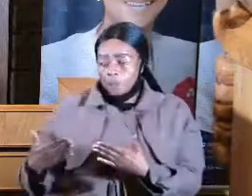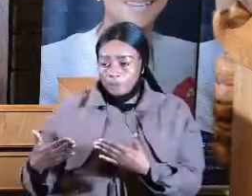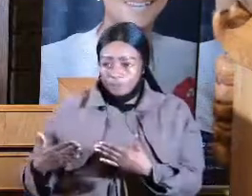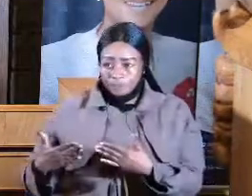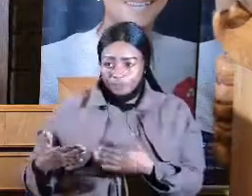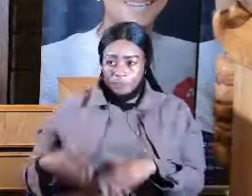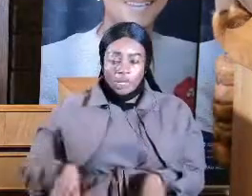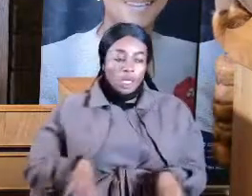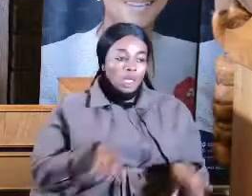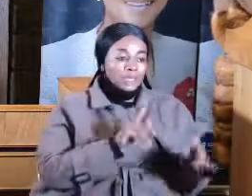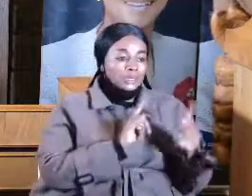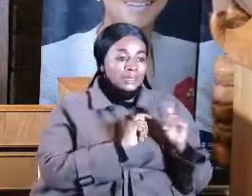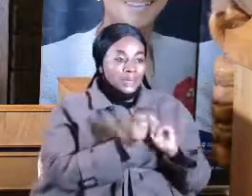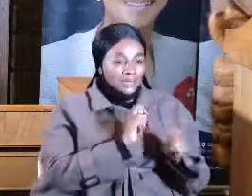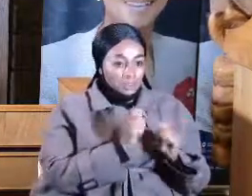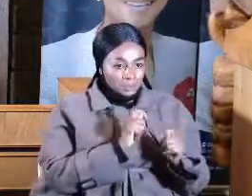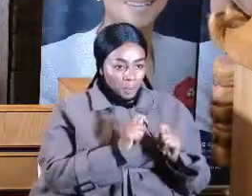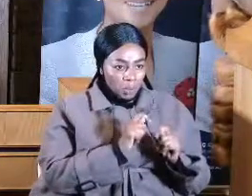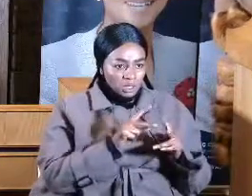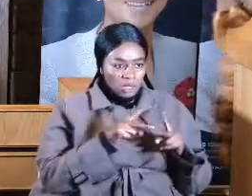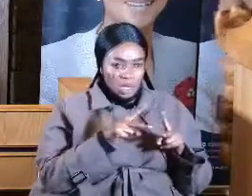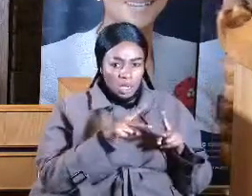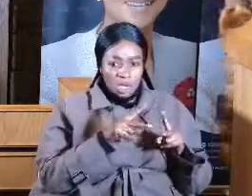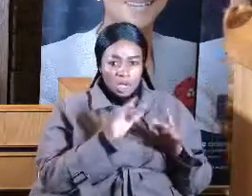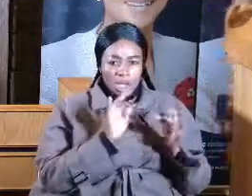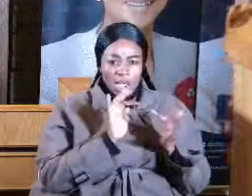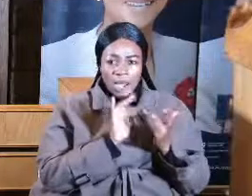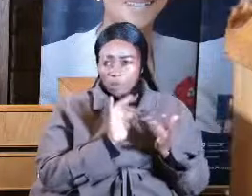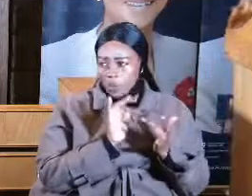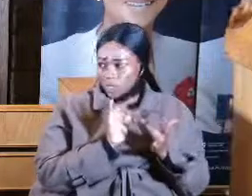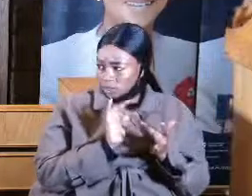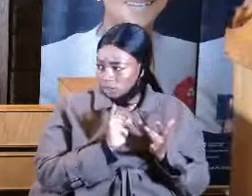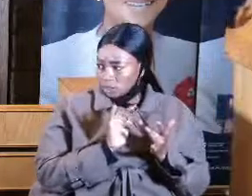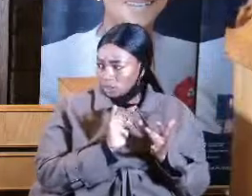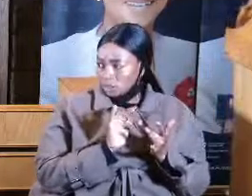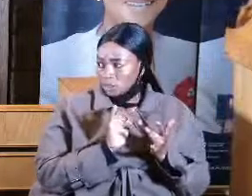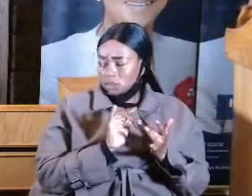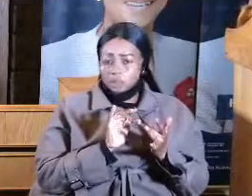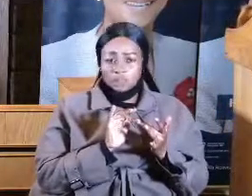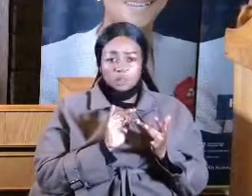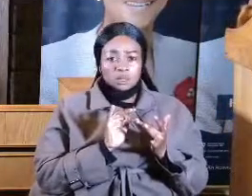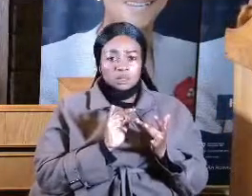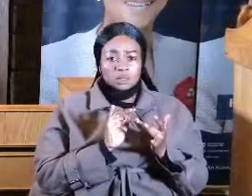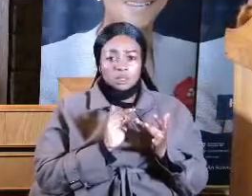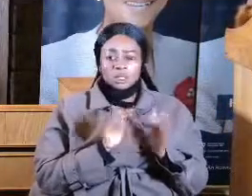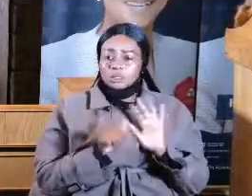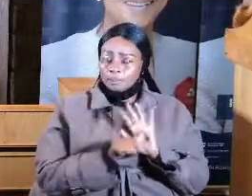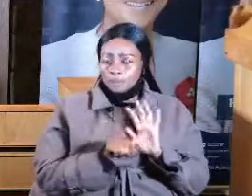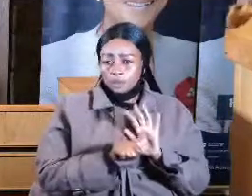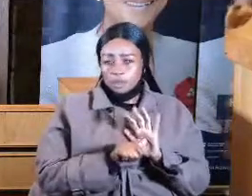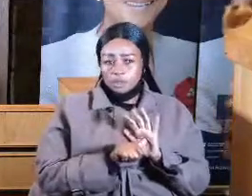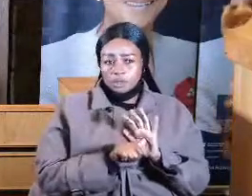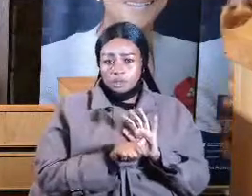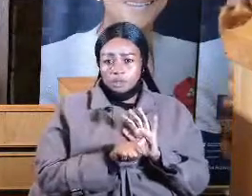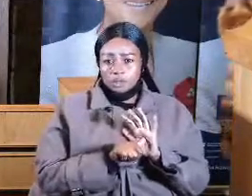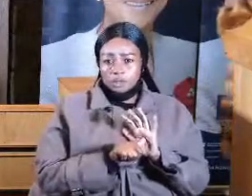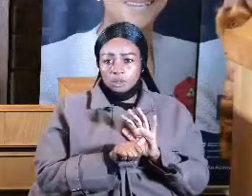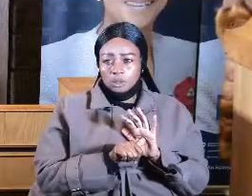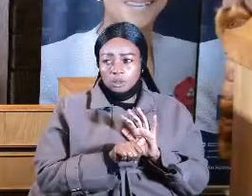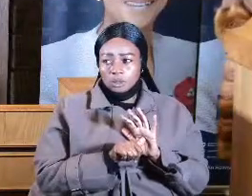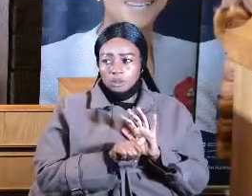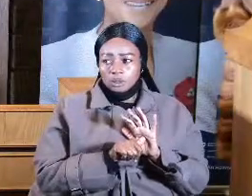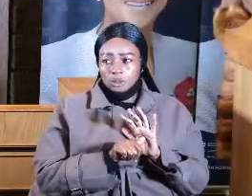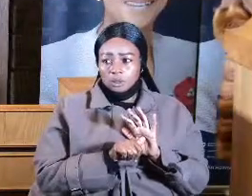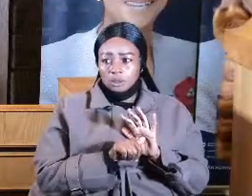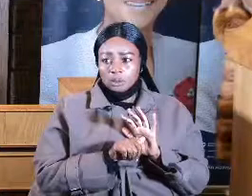Transport networks are one of the most important elements of countries' infrastructure and are key to